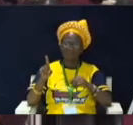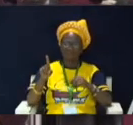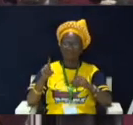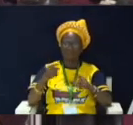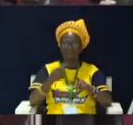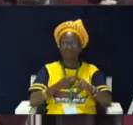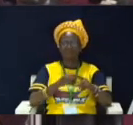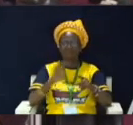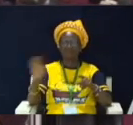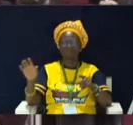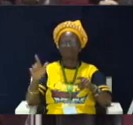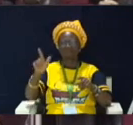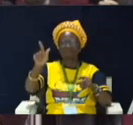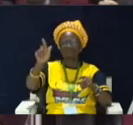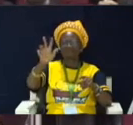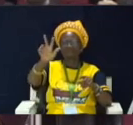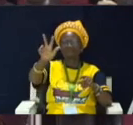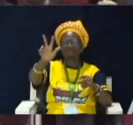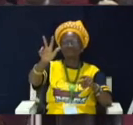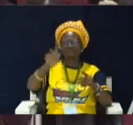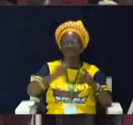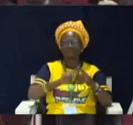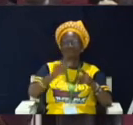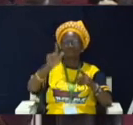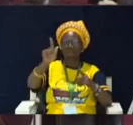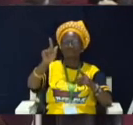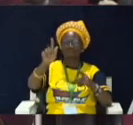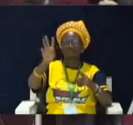From verse 23 to 26.